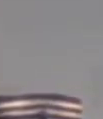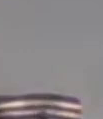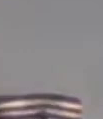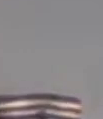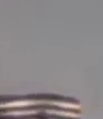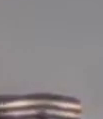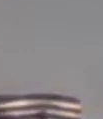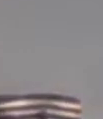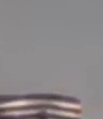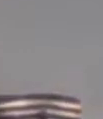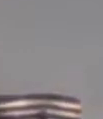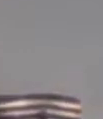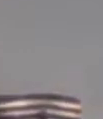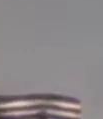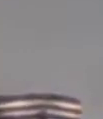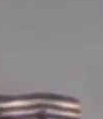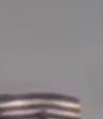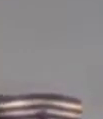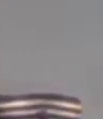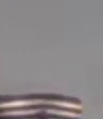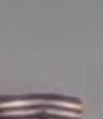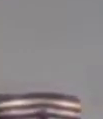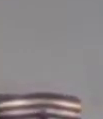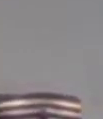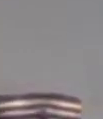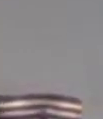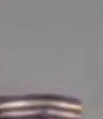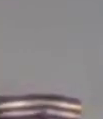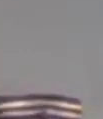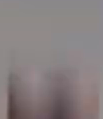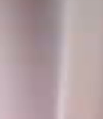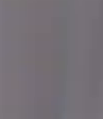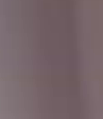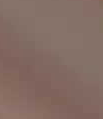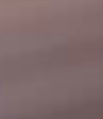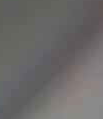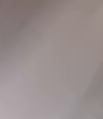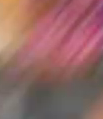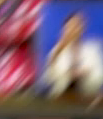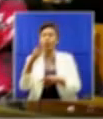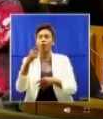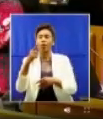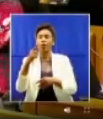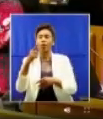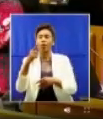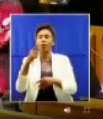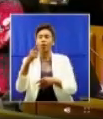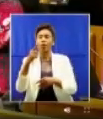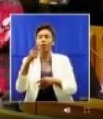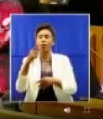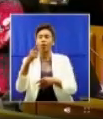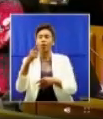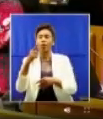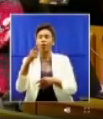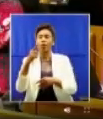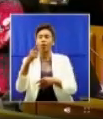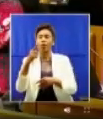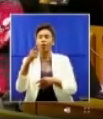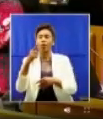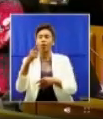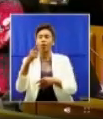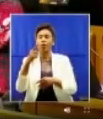like it's my duty to read into things, to try and understand what's actually going on. Okay, so this next clip